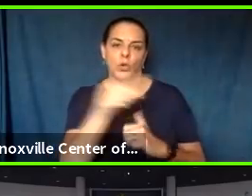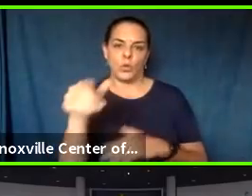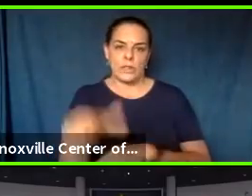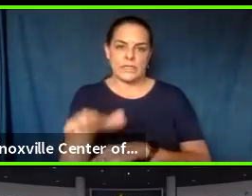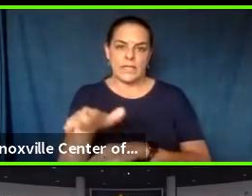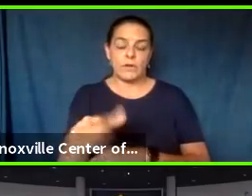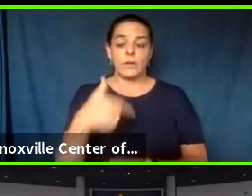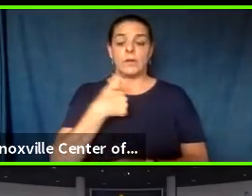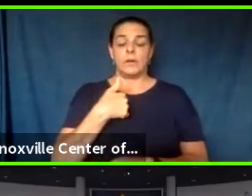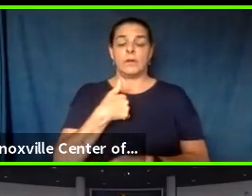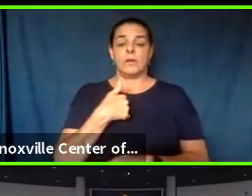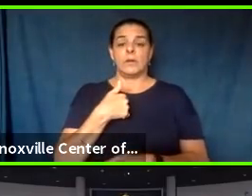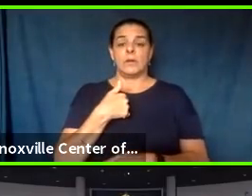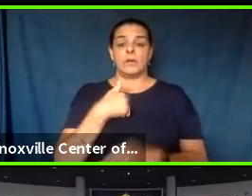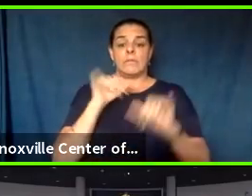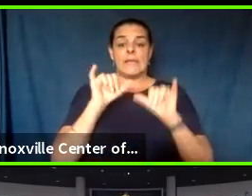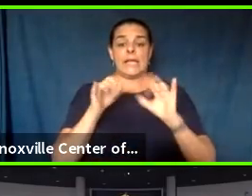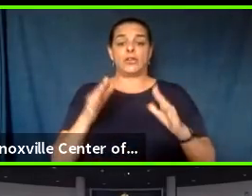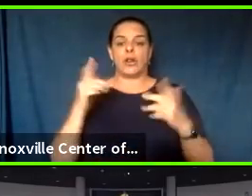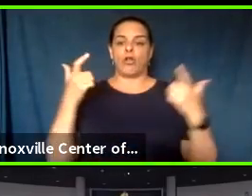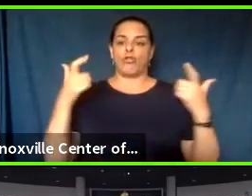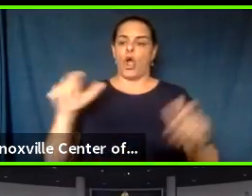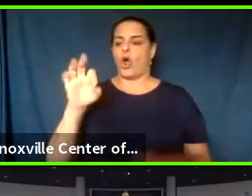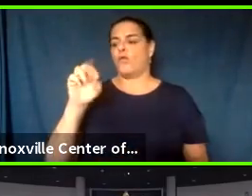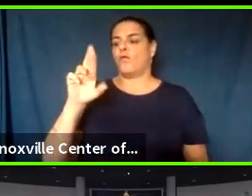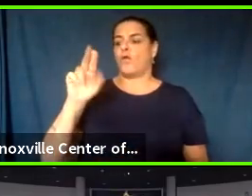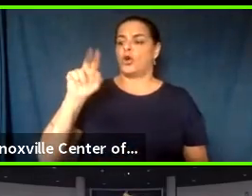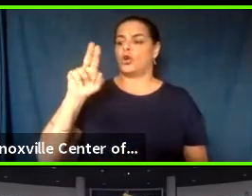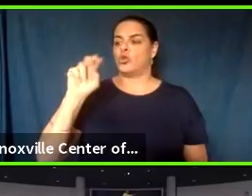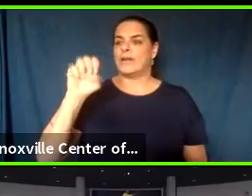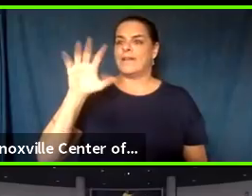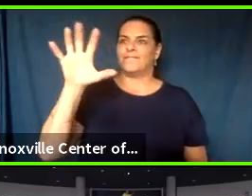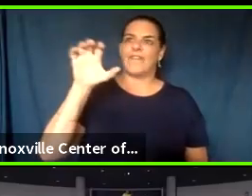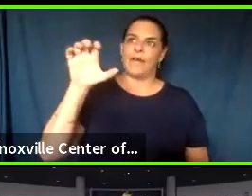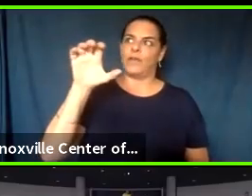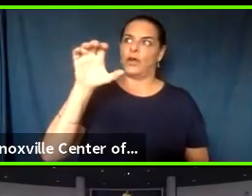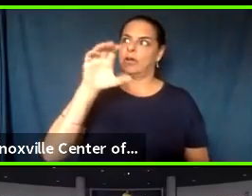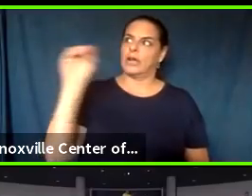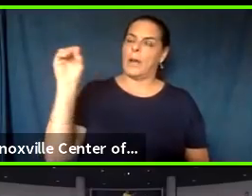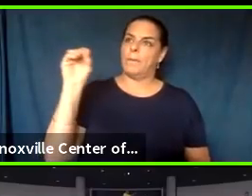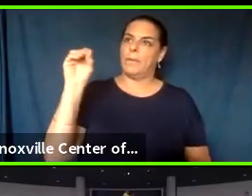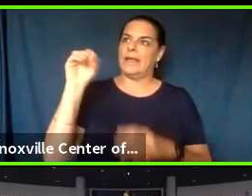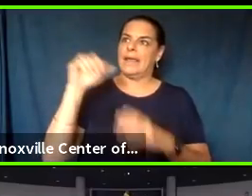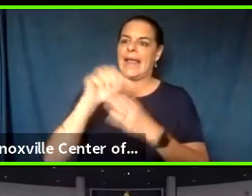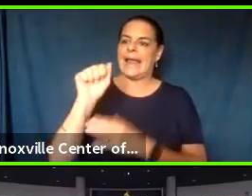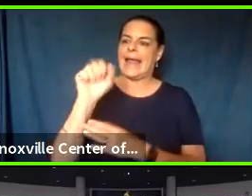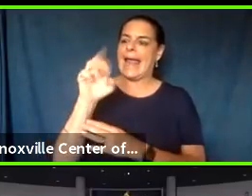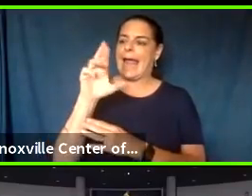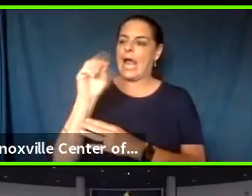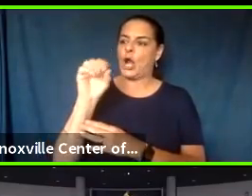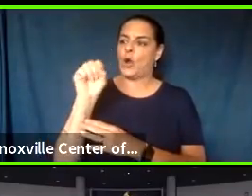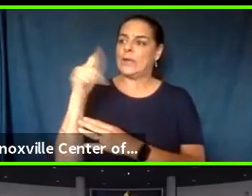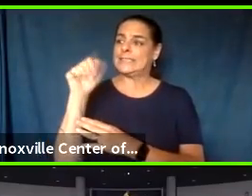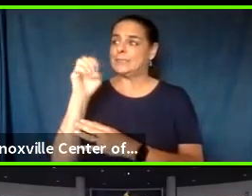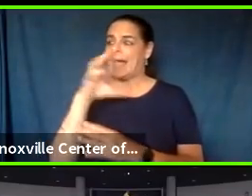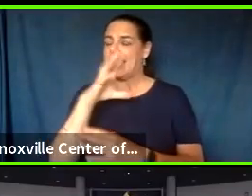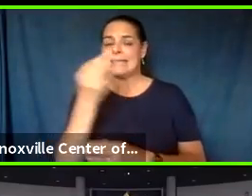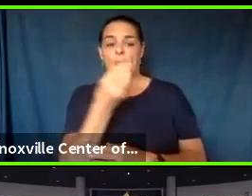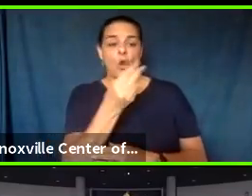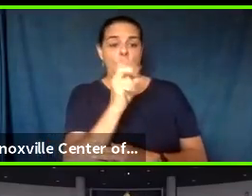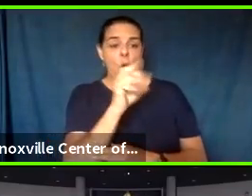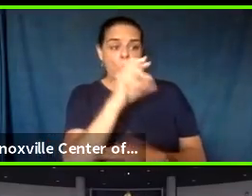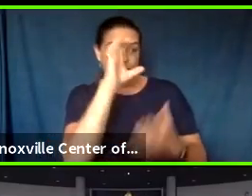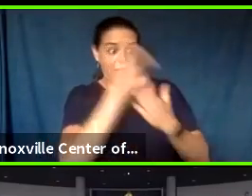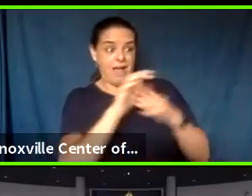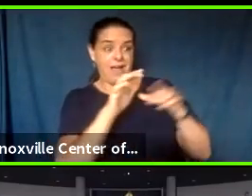an engineer at a large Fortune 500 company in the aerospace industry and the husband of someone who owns a prominent West Knoxville restaurant, I